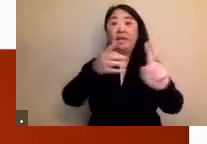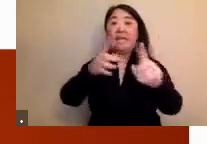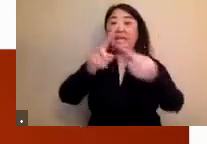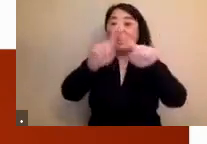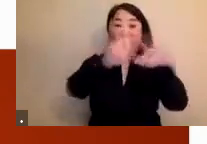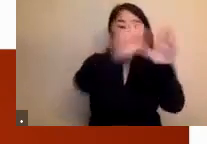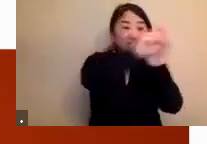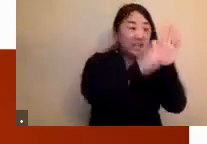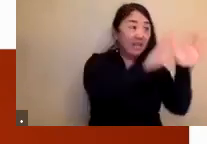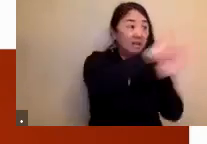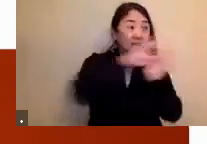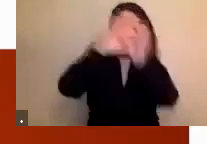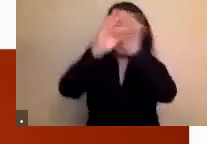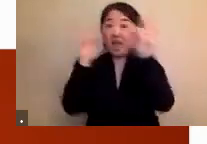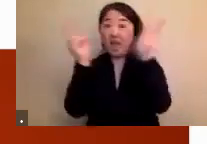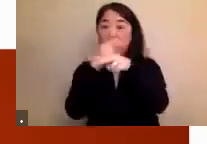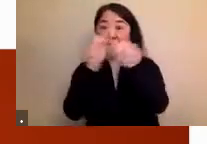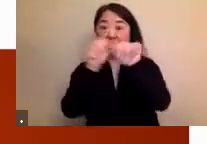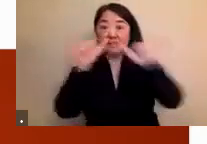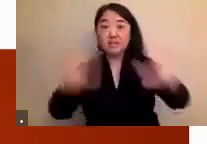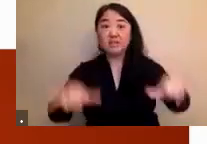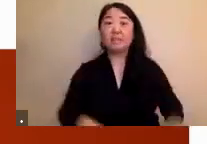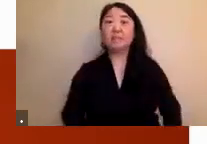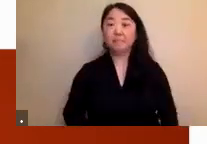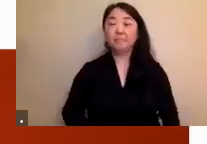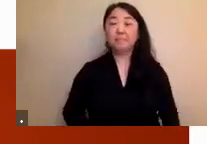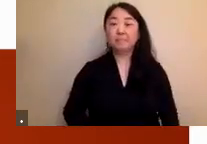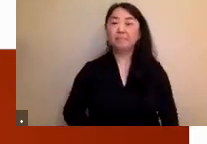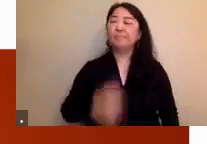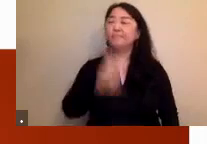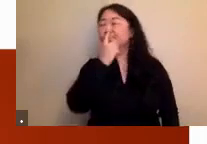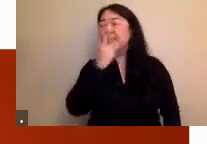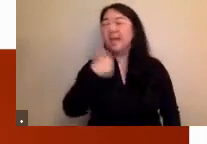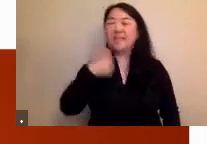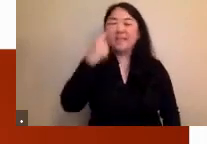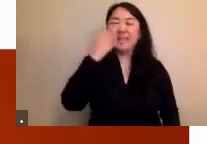do that is that in I want to say